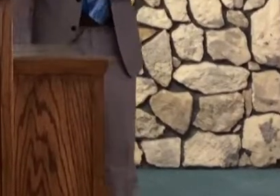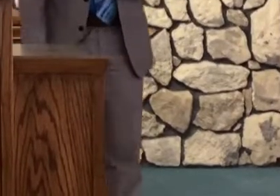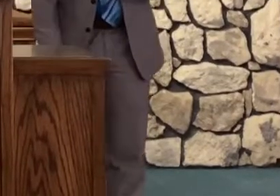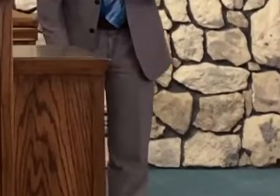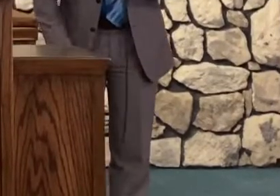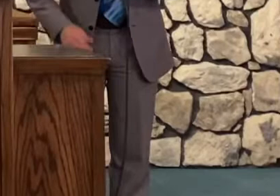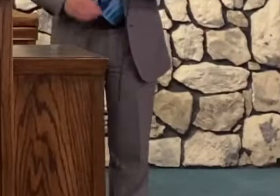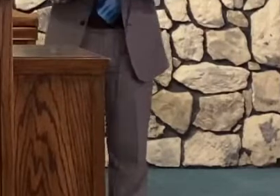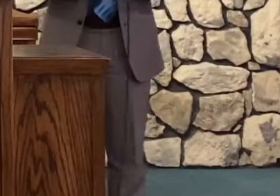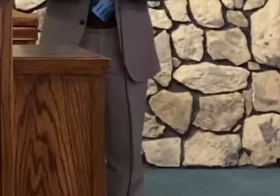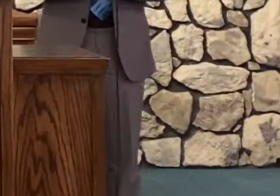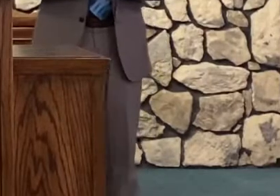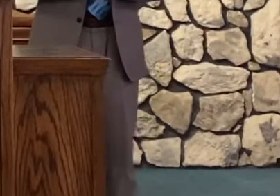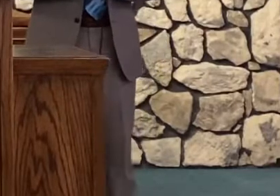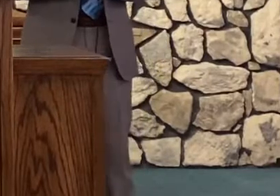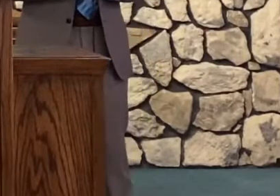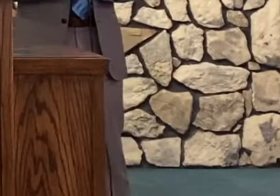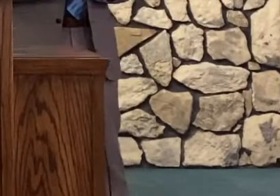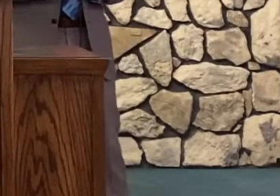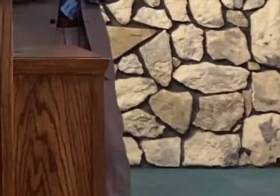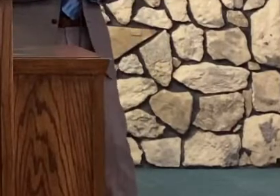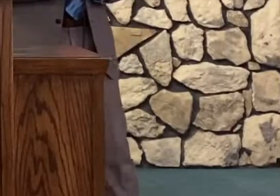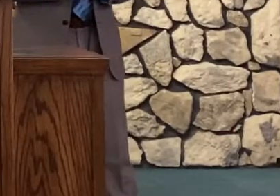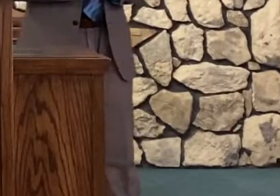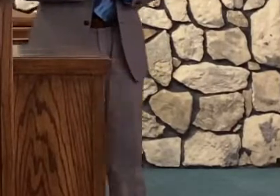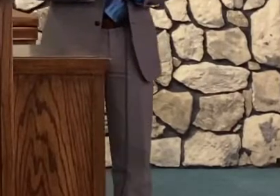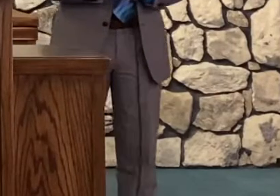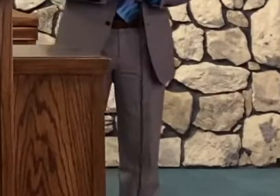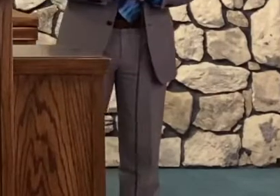him, how special he is,